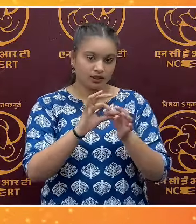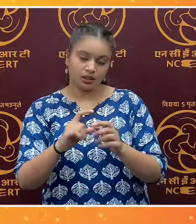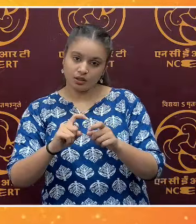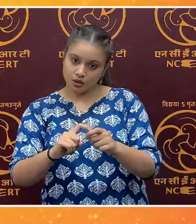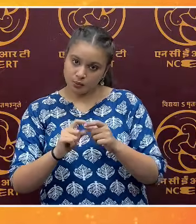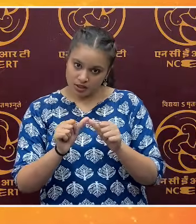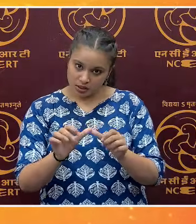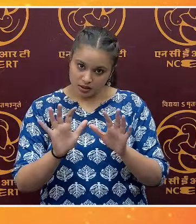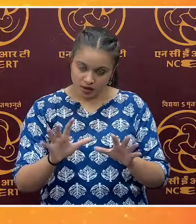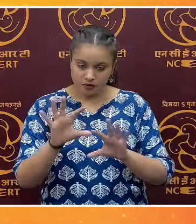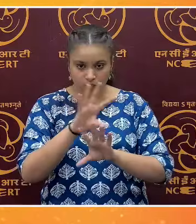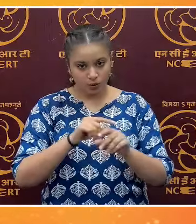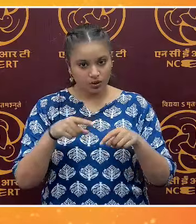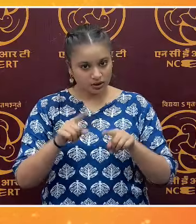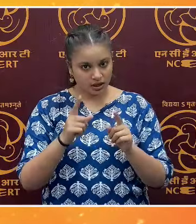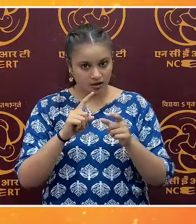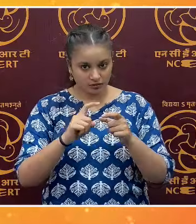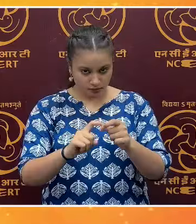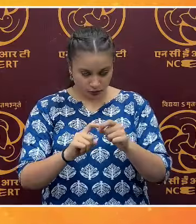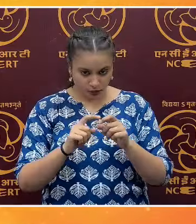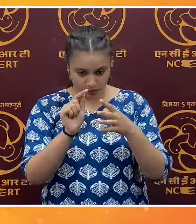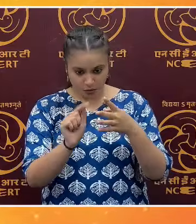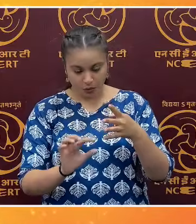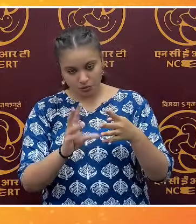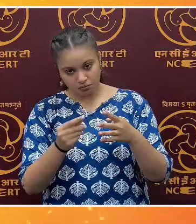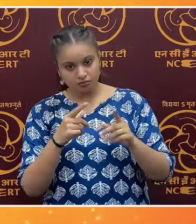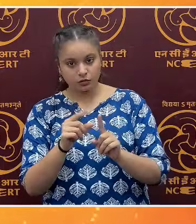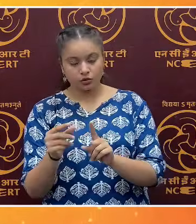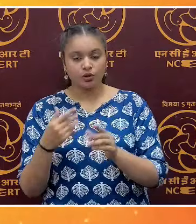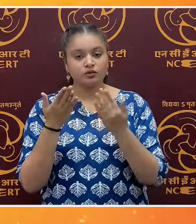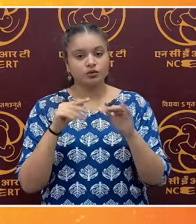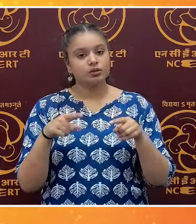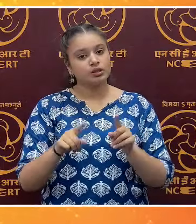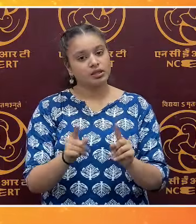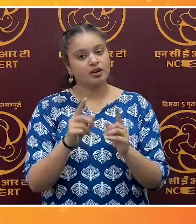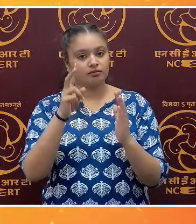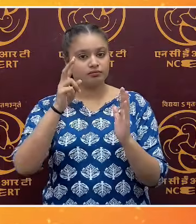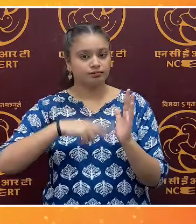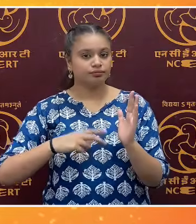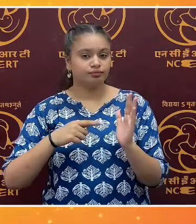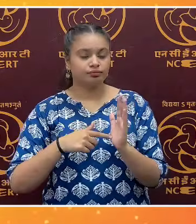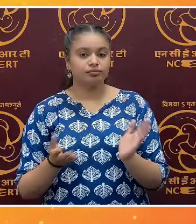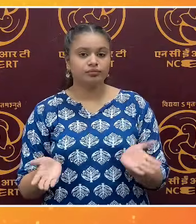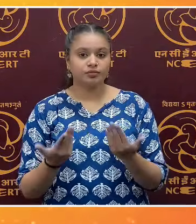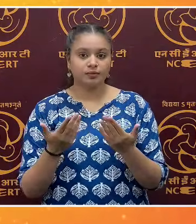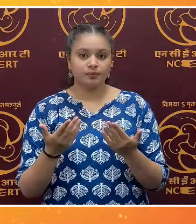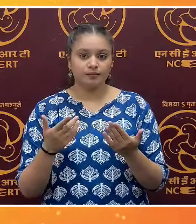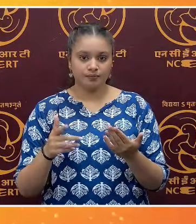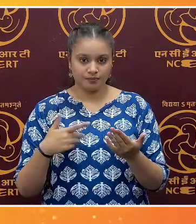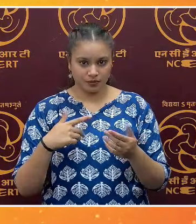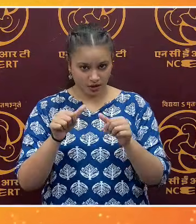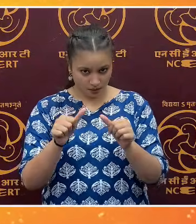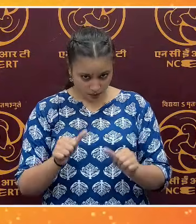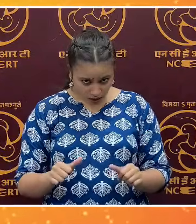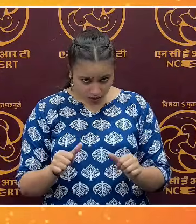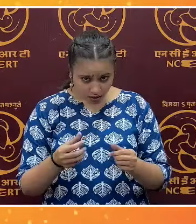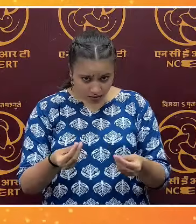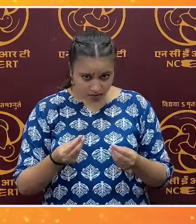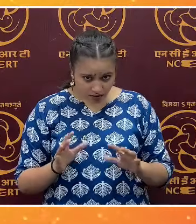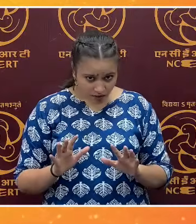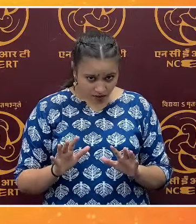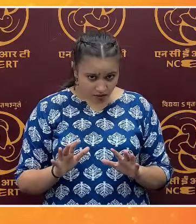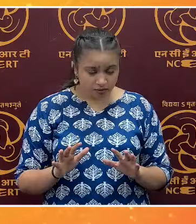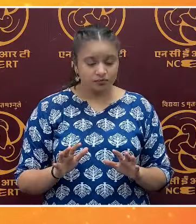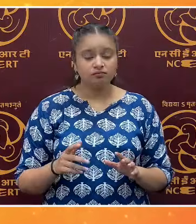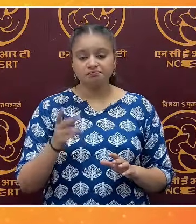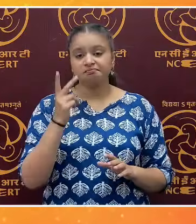can do these questions one by one. Student can go through this question one by one, and are we going to get marks also? Let's